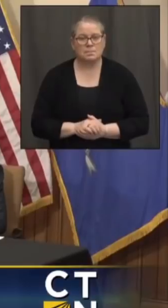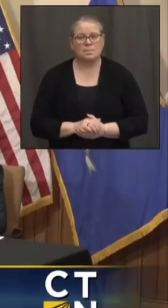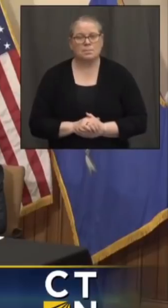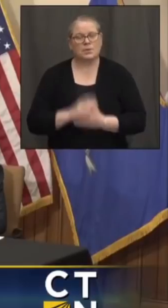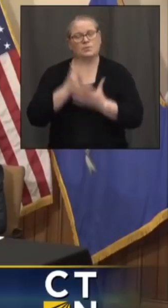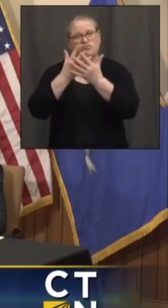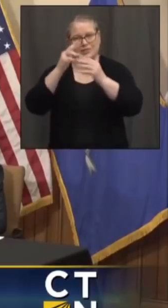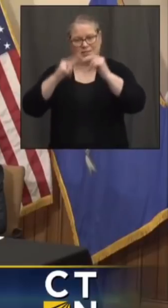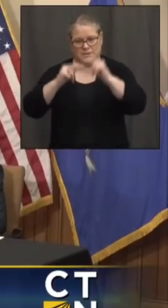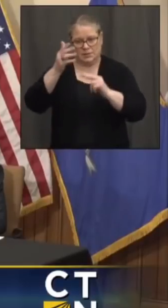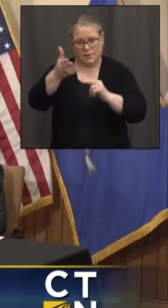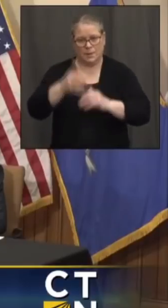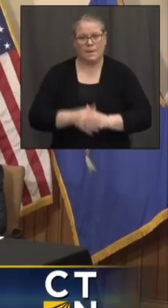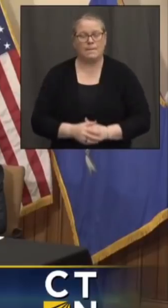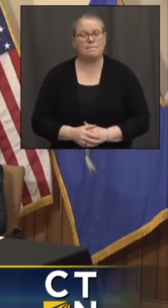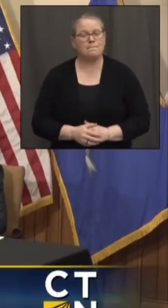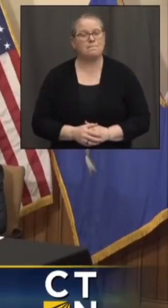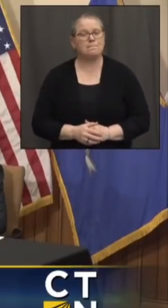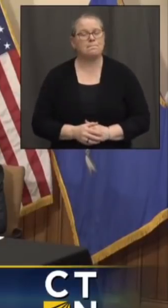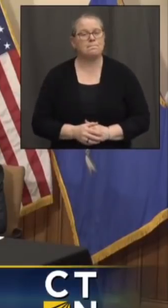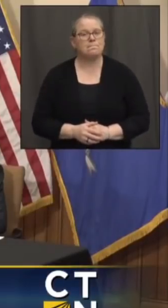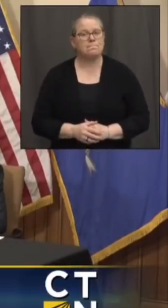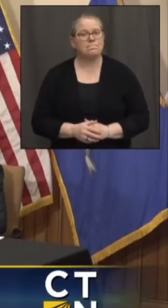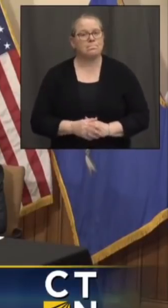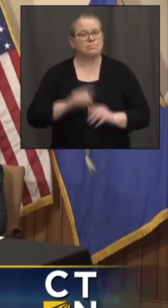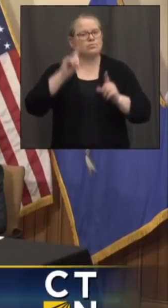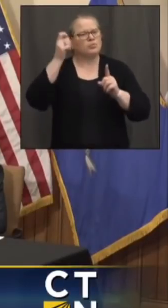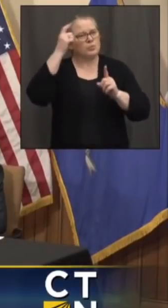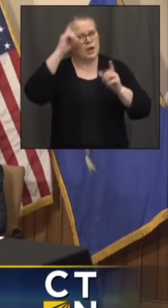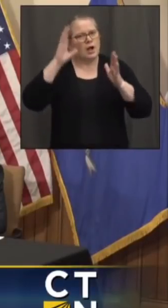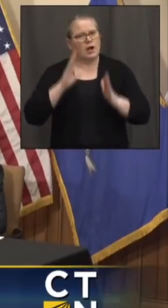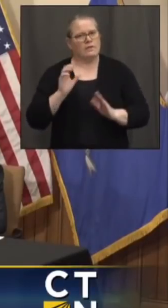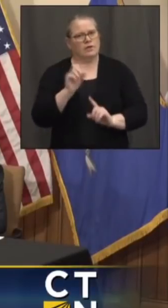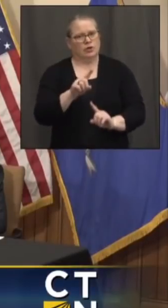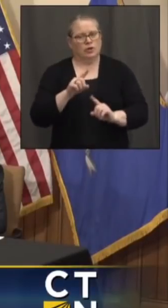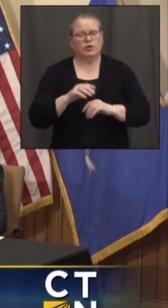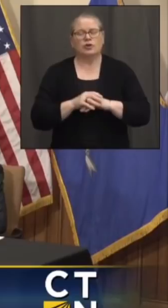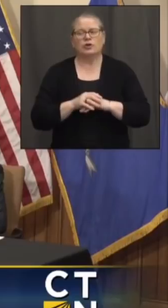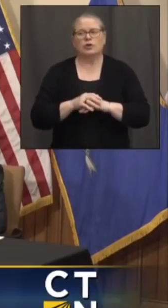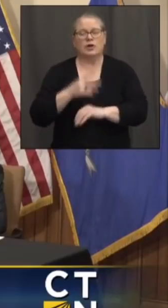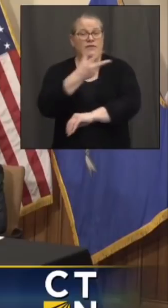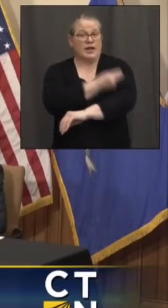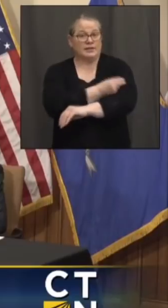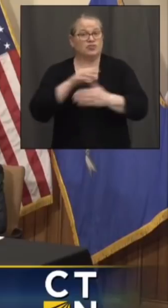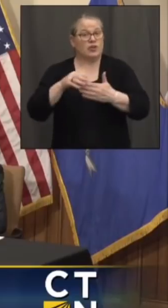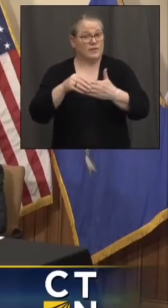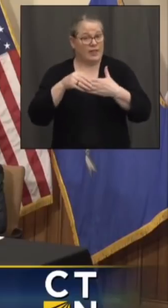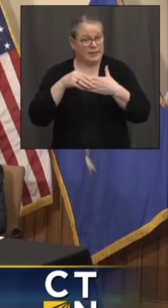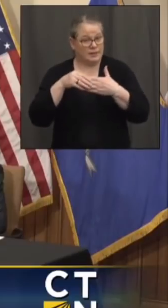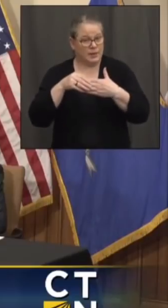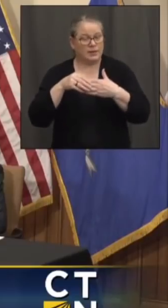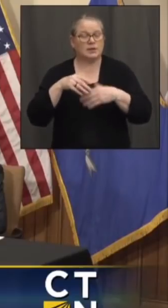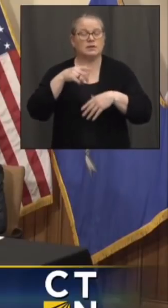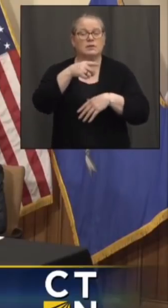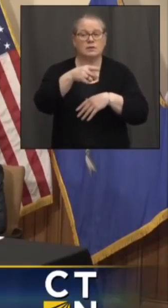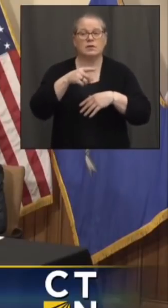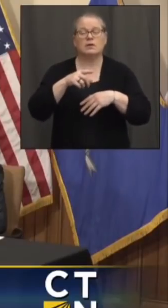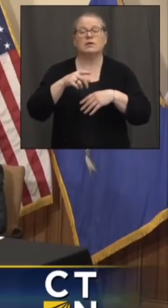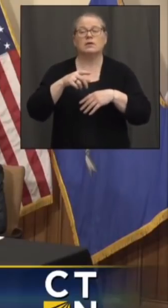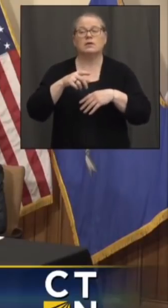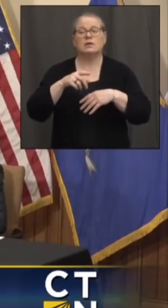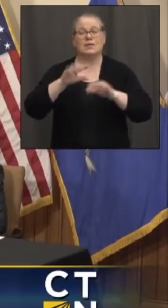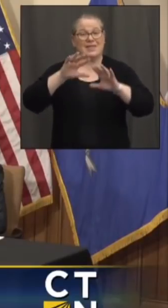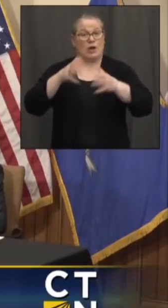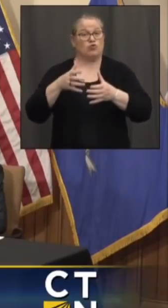it comes to maintaining flexibility on vaccinations, as you get deeper into the 65 and